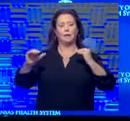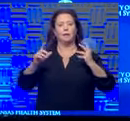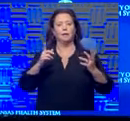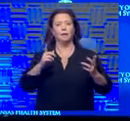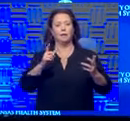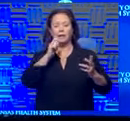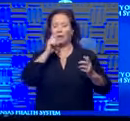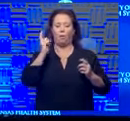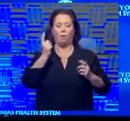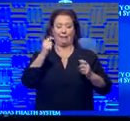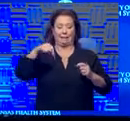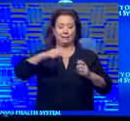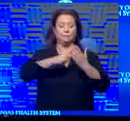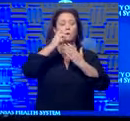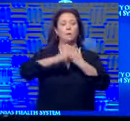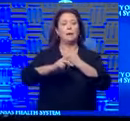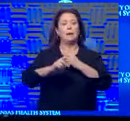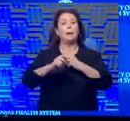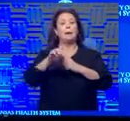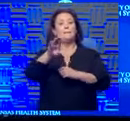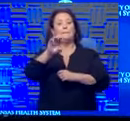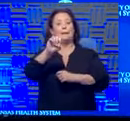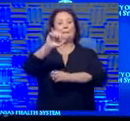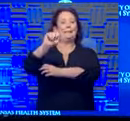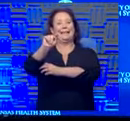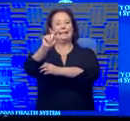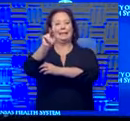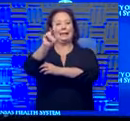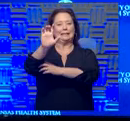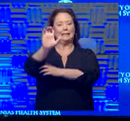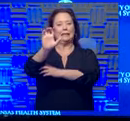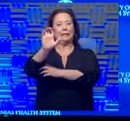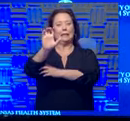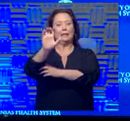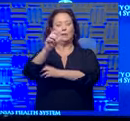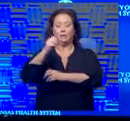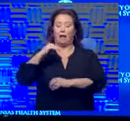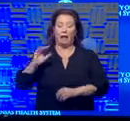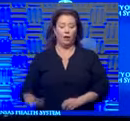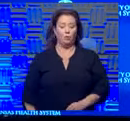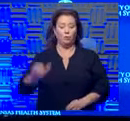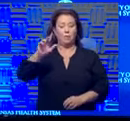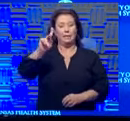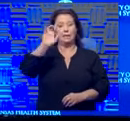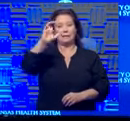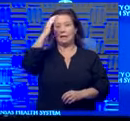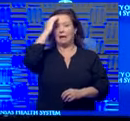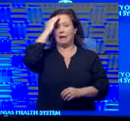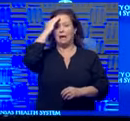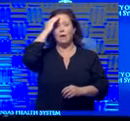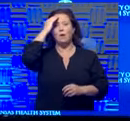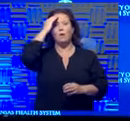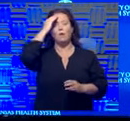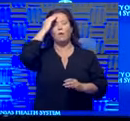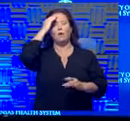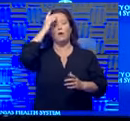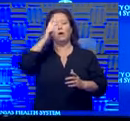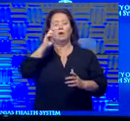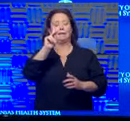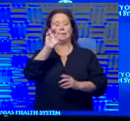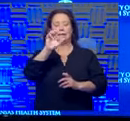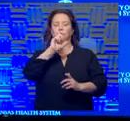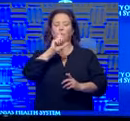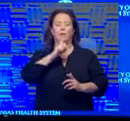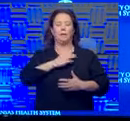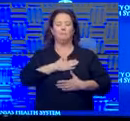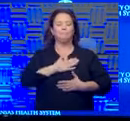just this program, but BKC was one of our mottos. Well, I've grown up in Kansas City, and I know how giving this community